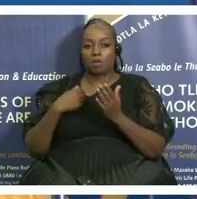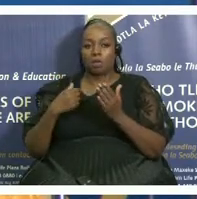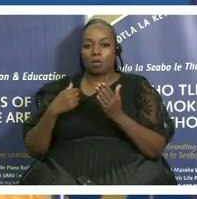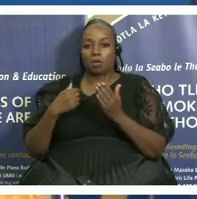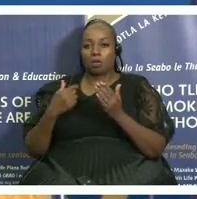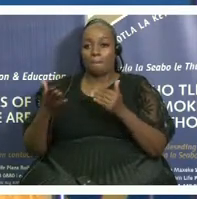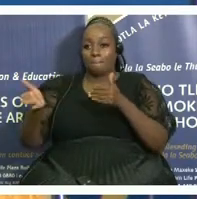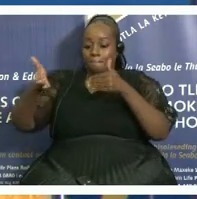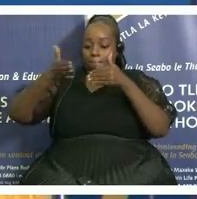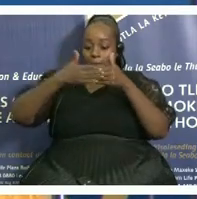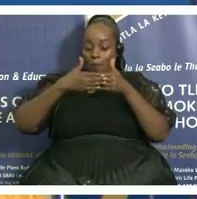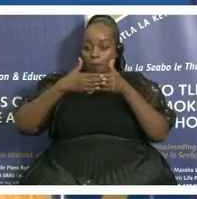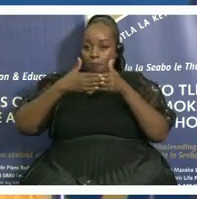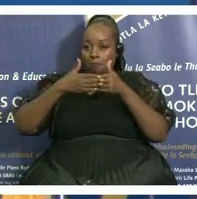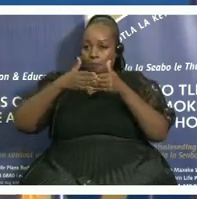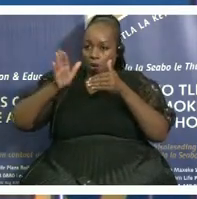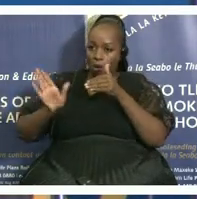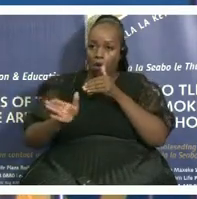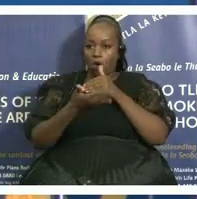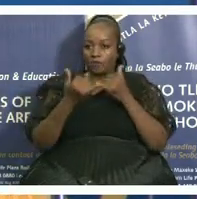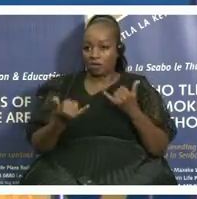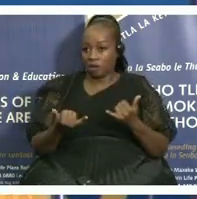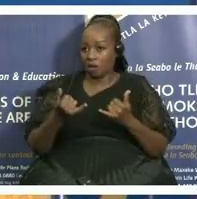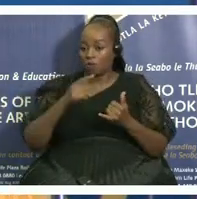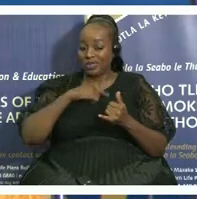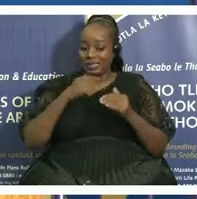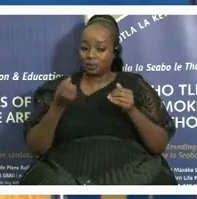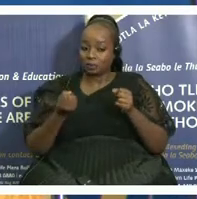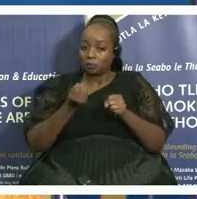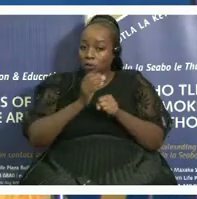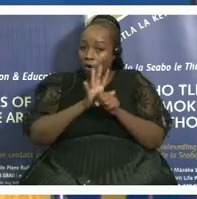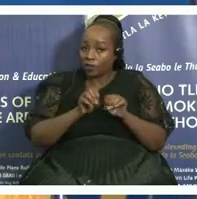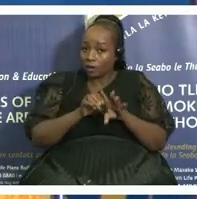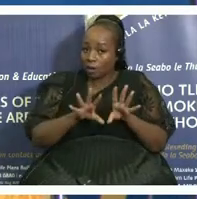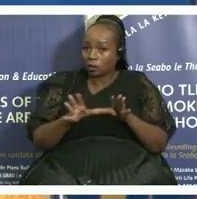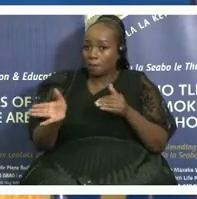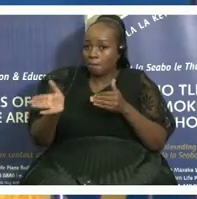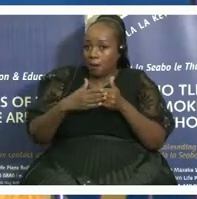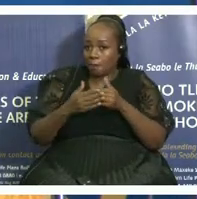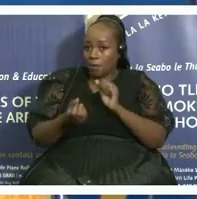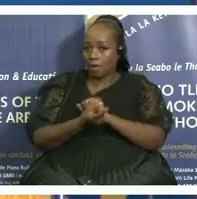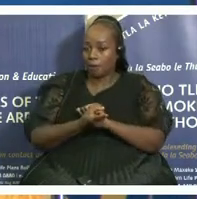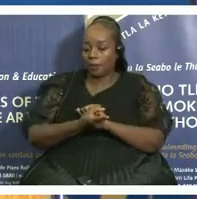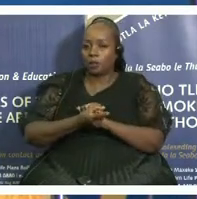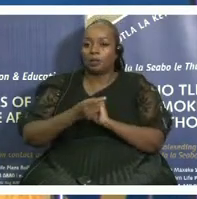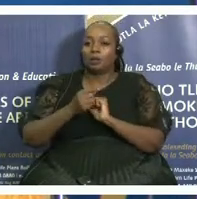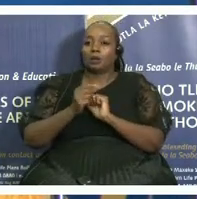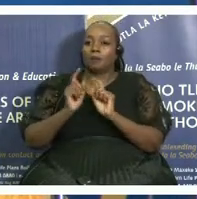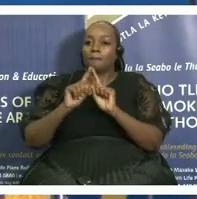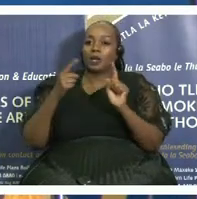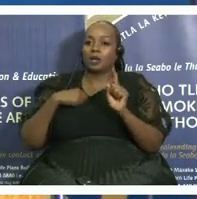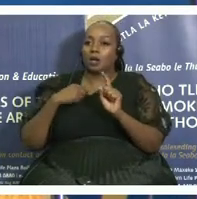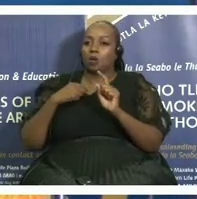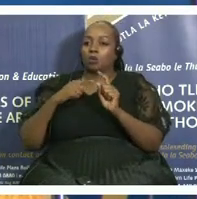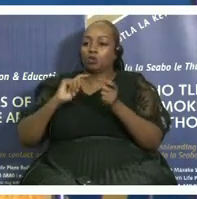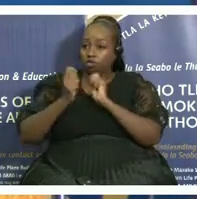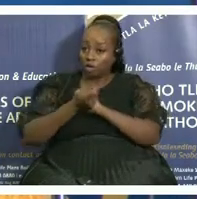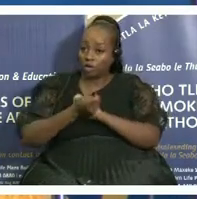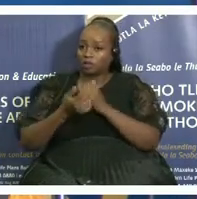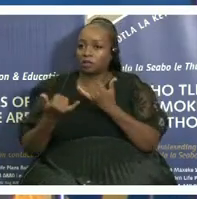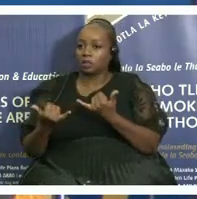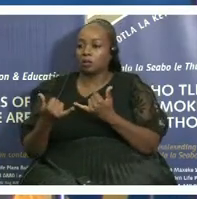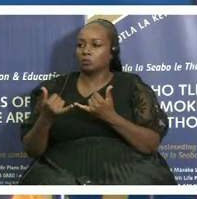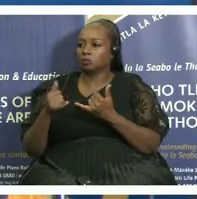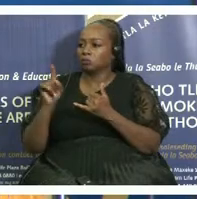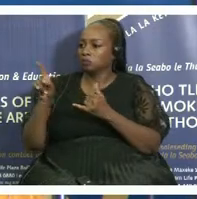place to prevent the spread of COVID-19. Illicit mining and damage to critical infrastructure remain a concern